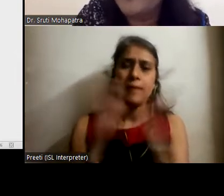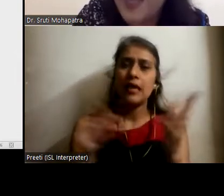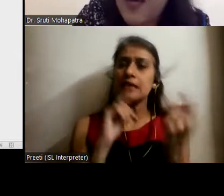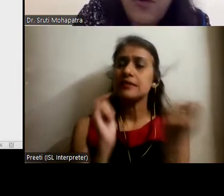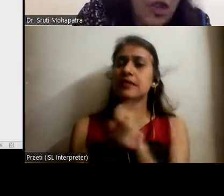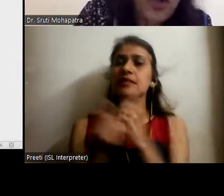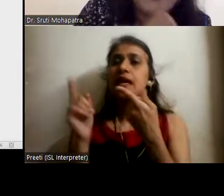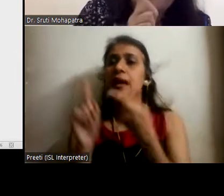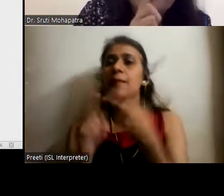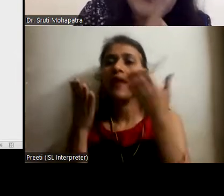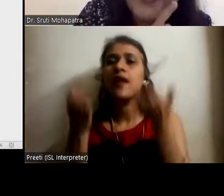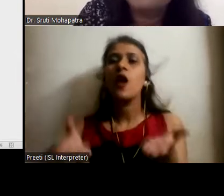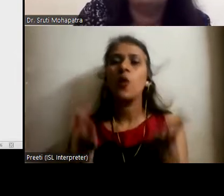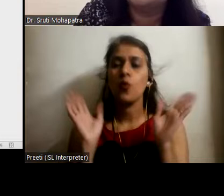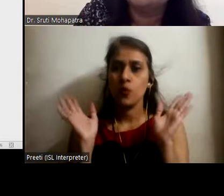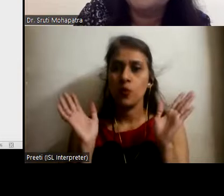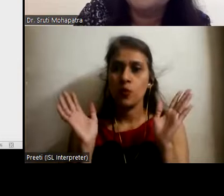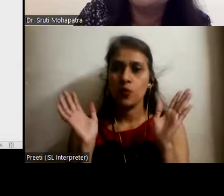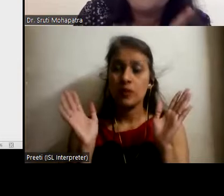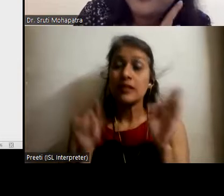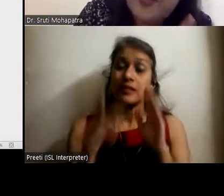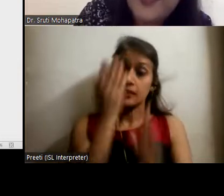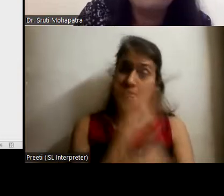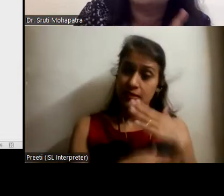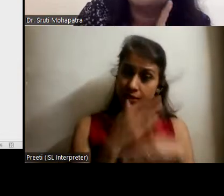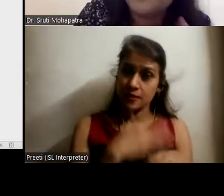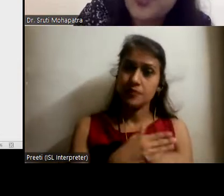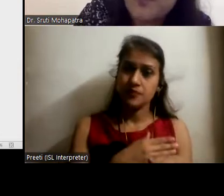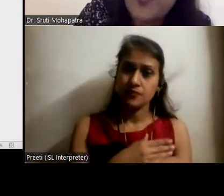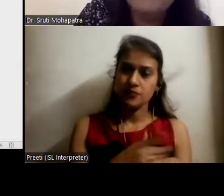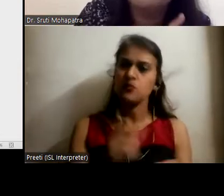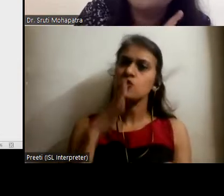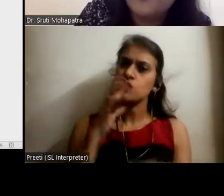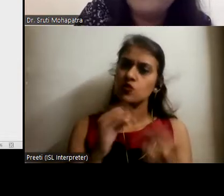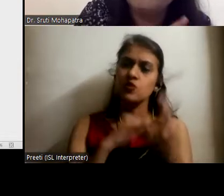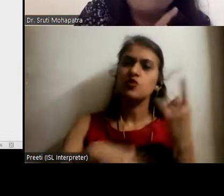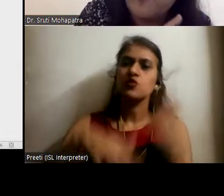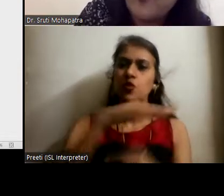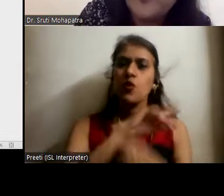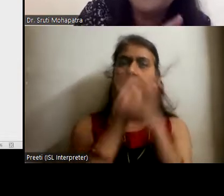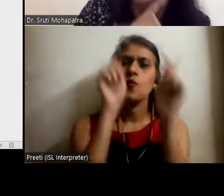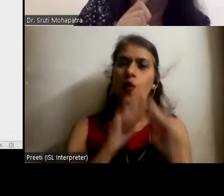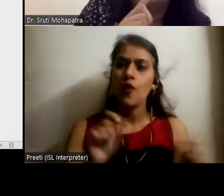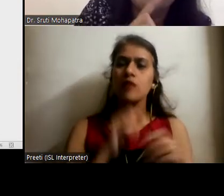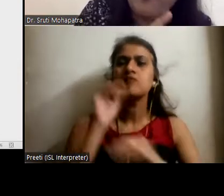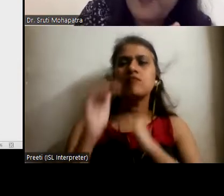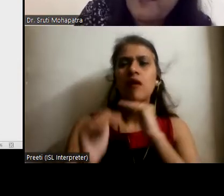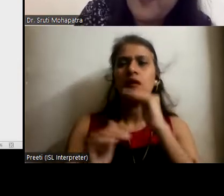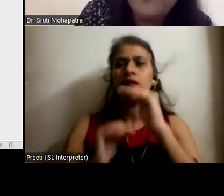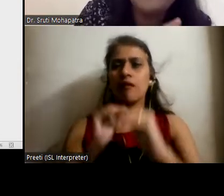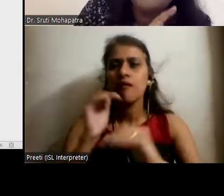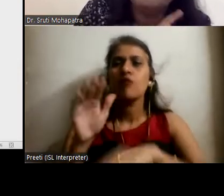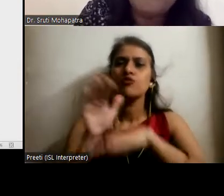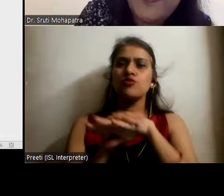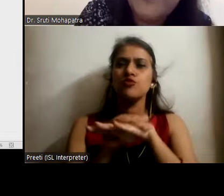happening now. In case of disability, actually it was the social model which slowly moved forward to the economic